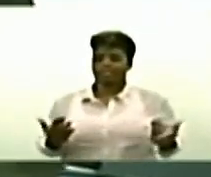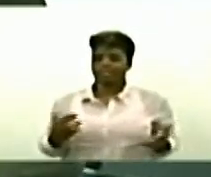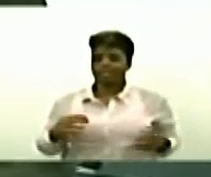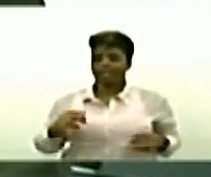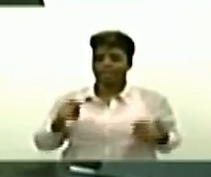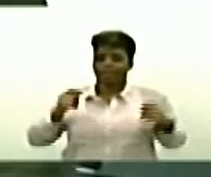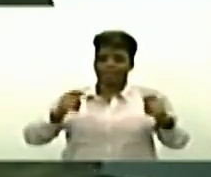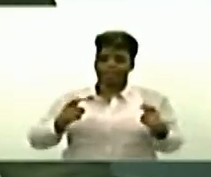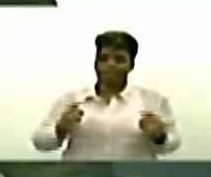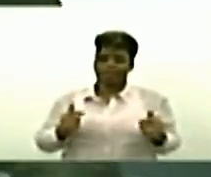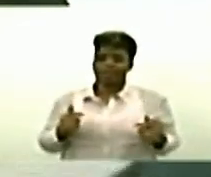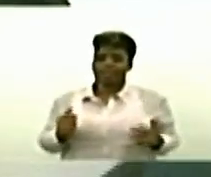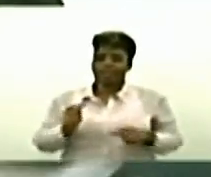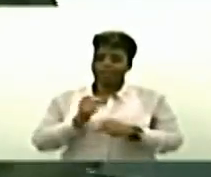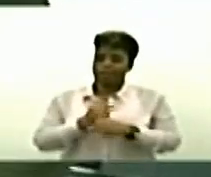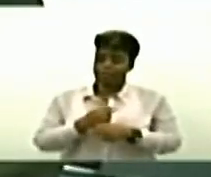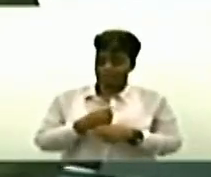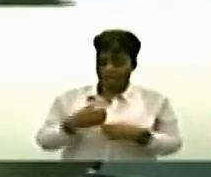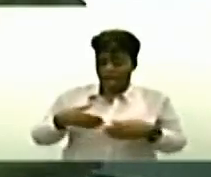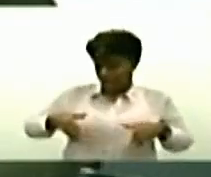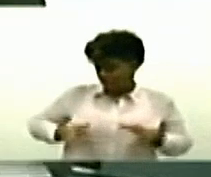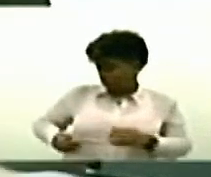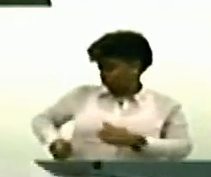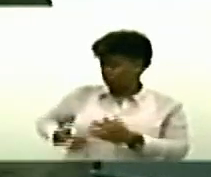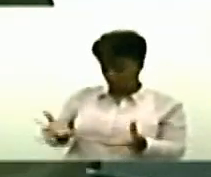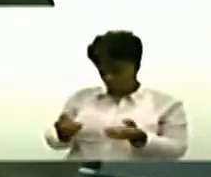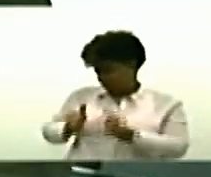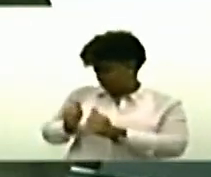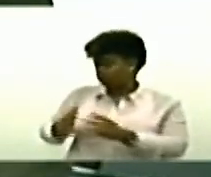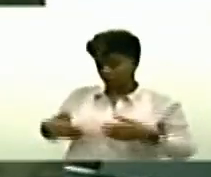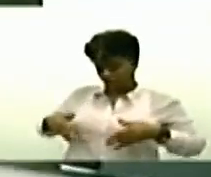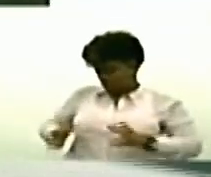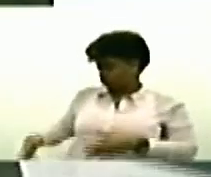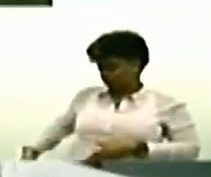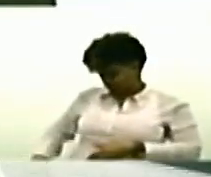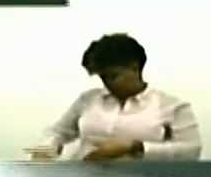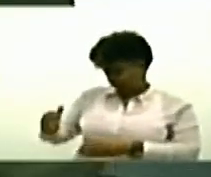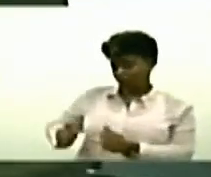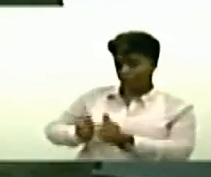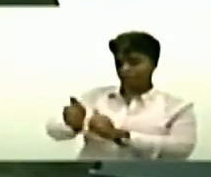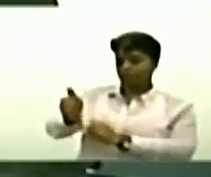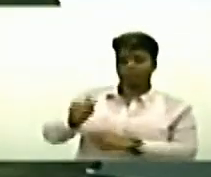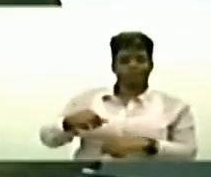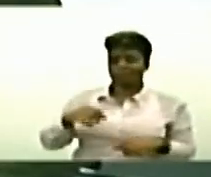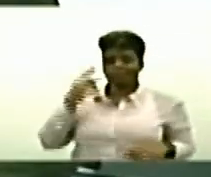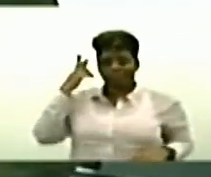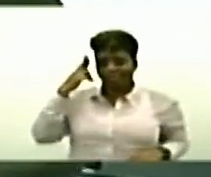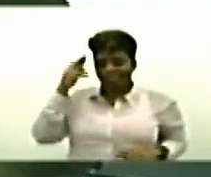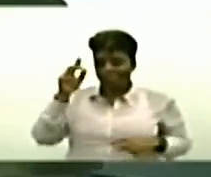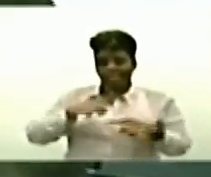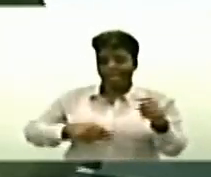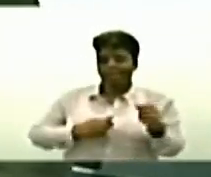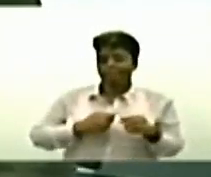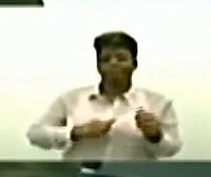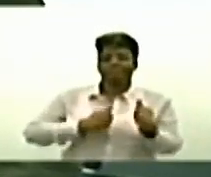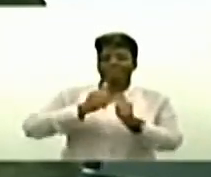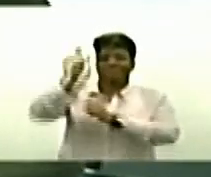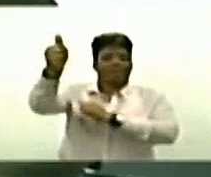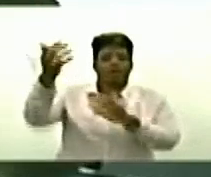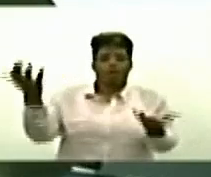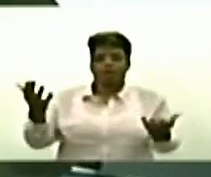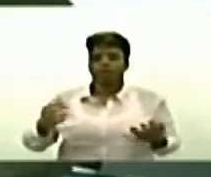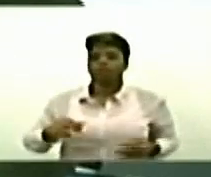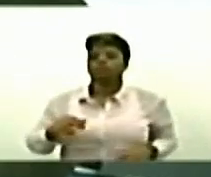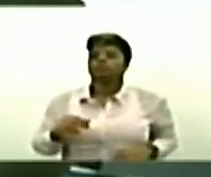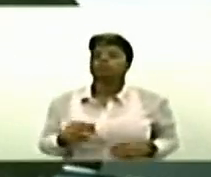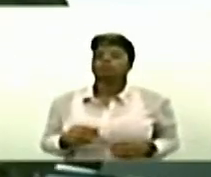quickly make room and allow them to pass, and I just have fun because I realize that they can't go anywhere. But just a word of caution. If